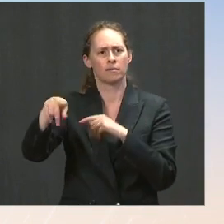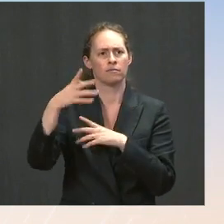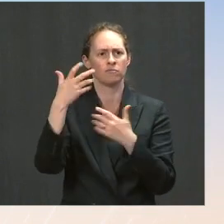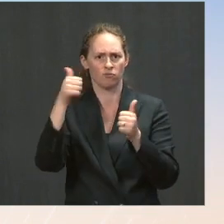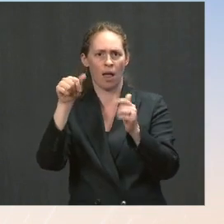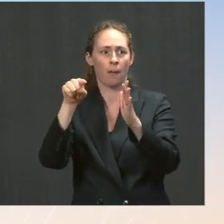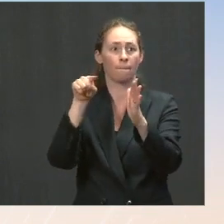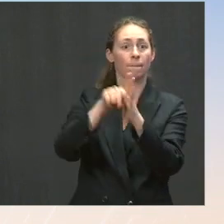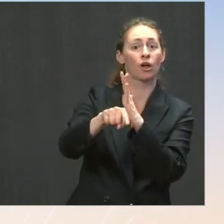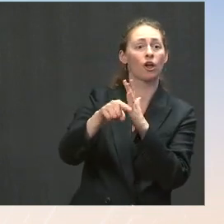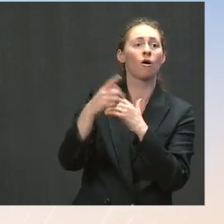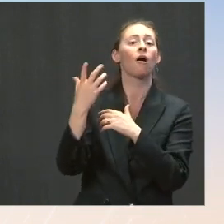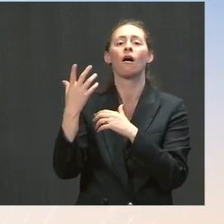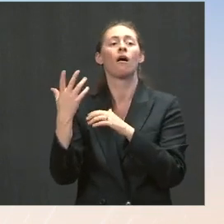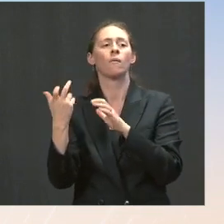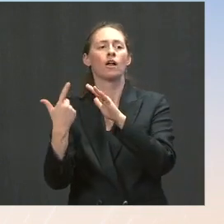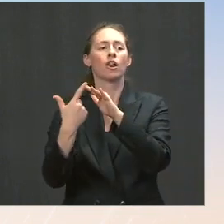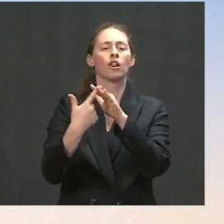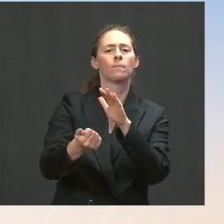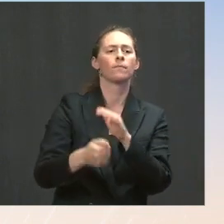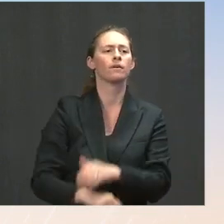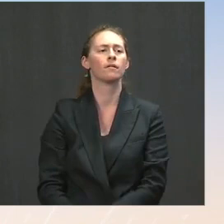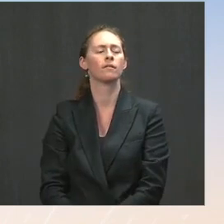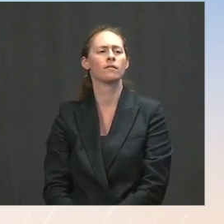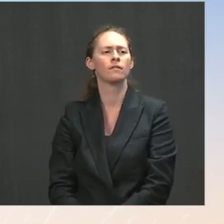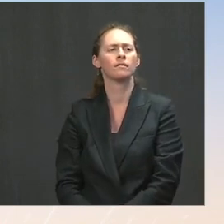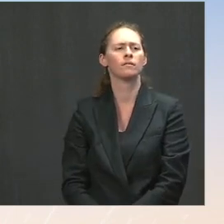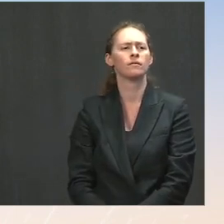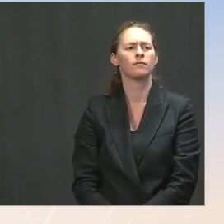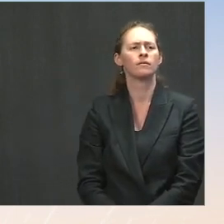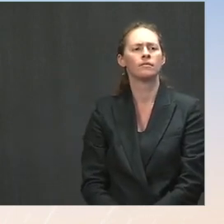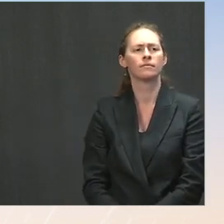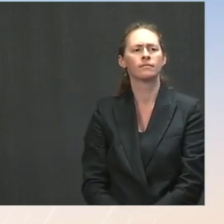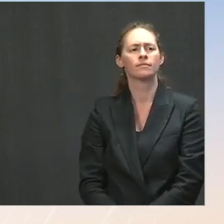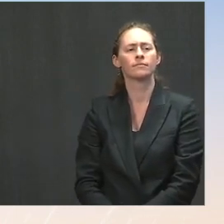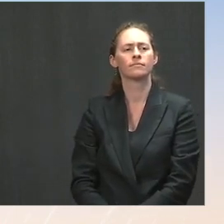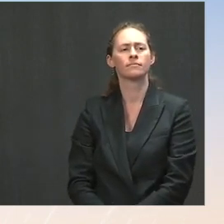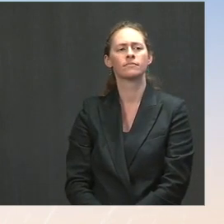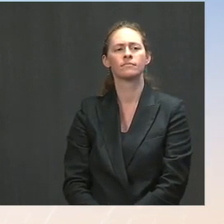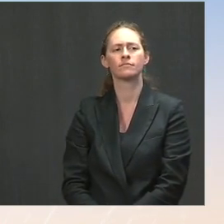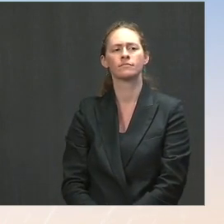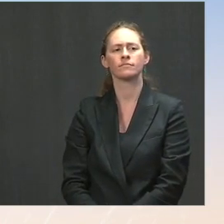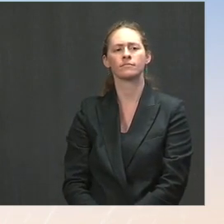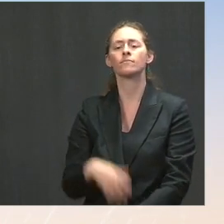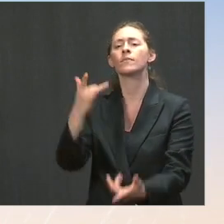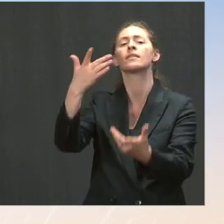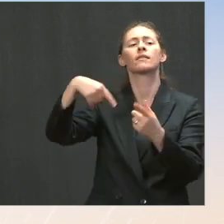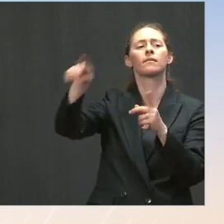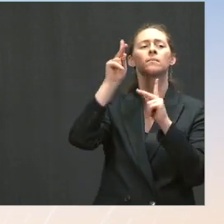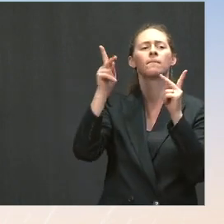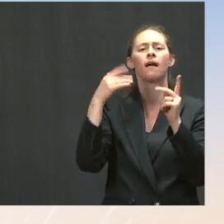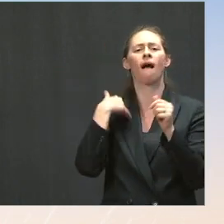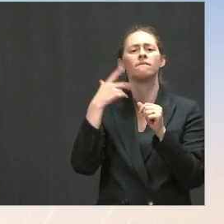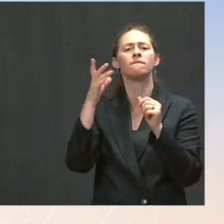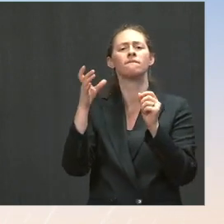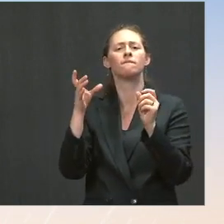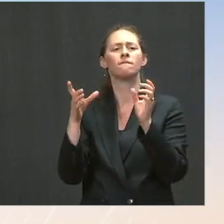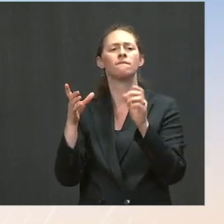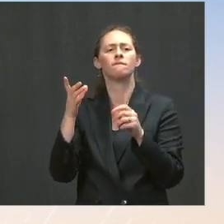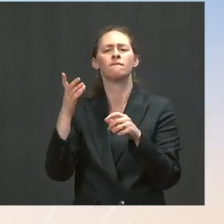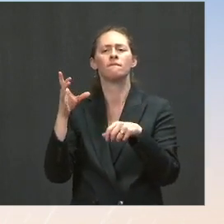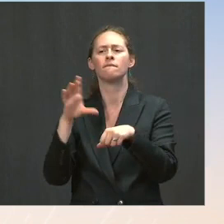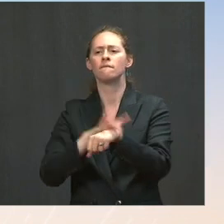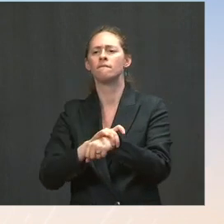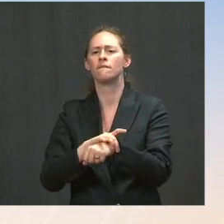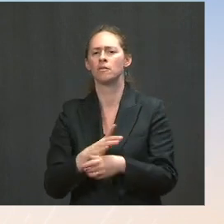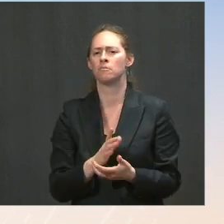agree with the superintendent, who was just here earlier this month, that ankle bracelets do not cut down on attempted murder? I have to tell you, I have